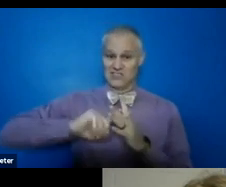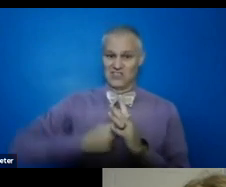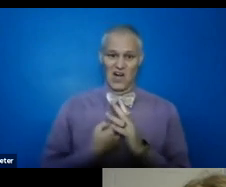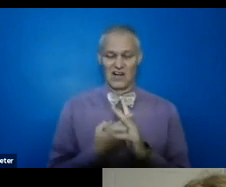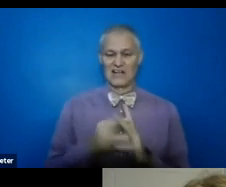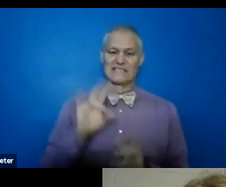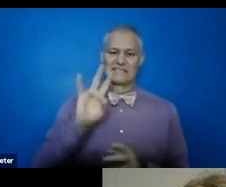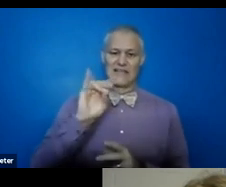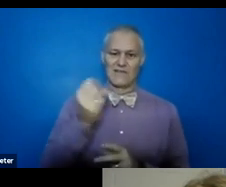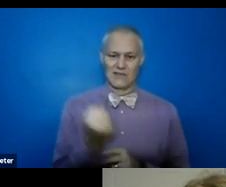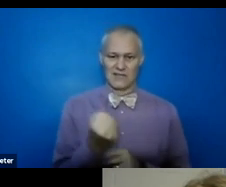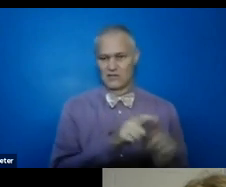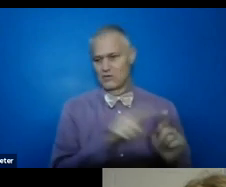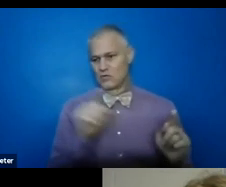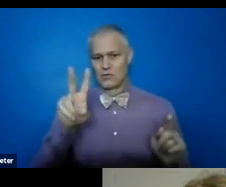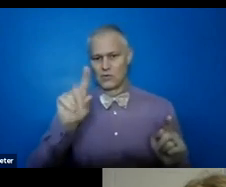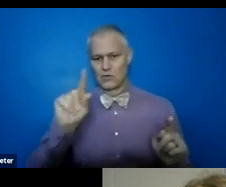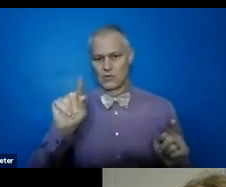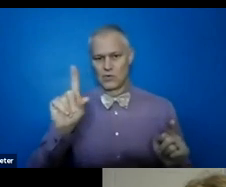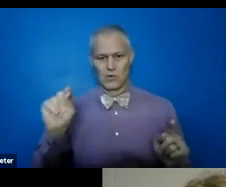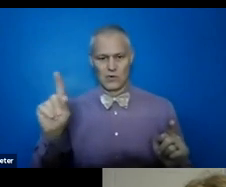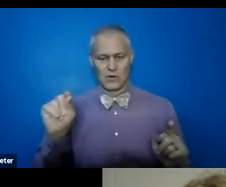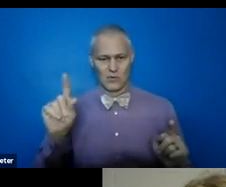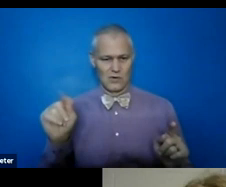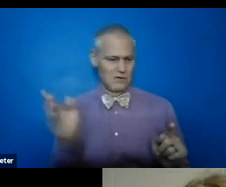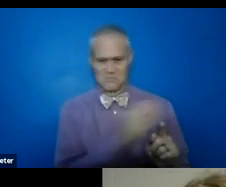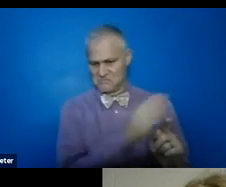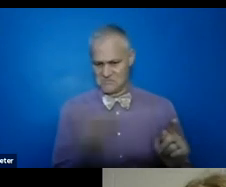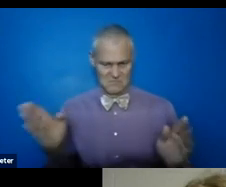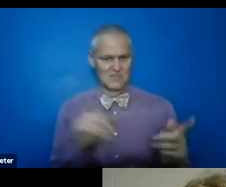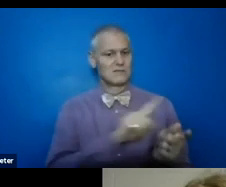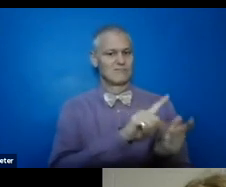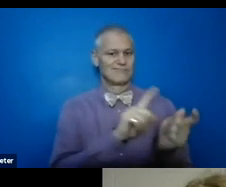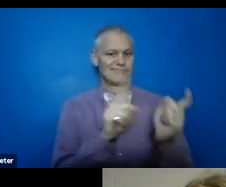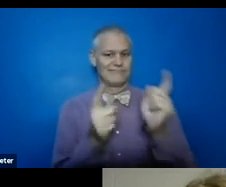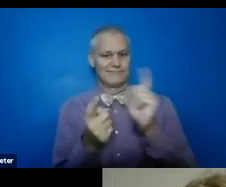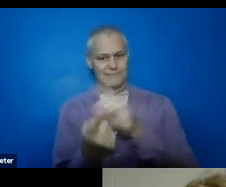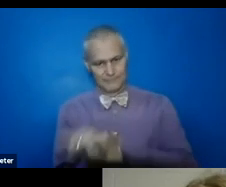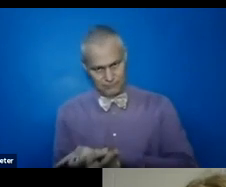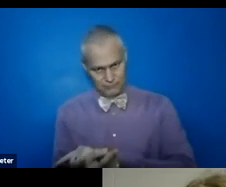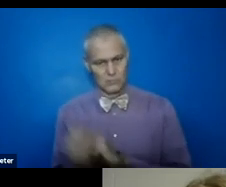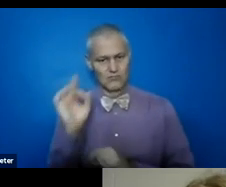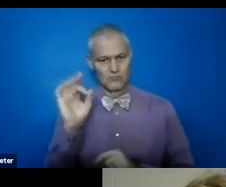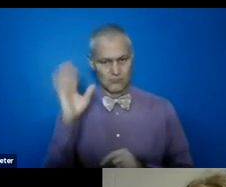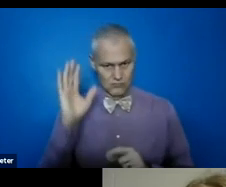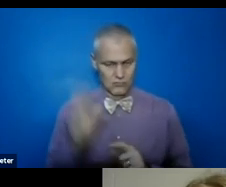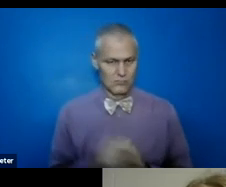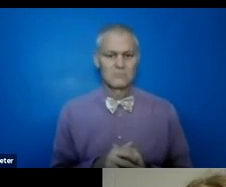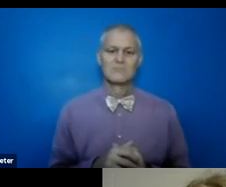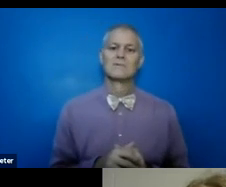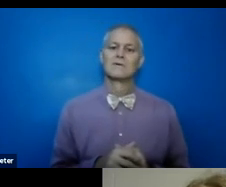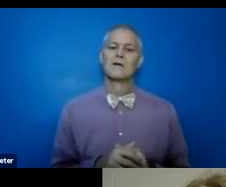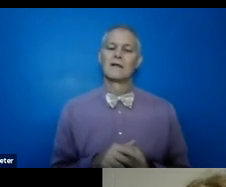the 70s all the way to 2020, the music has changed tremendously when it comes down to, when we're talking about